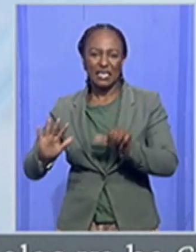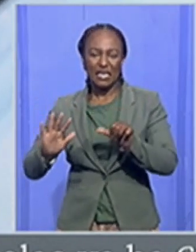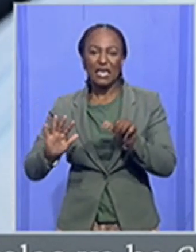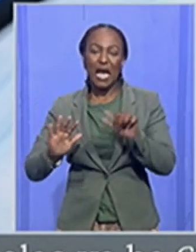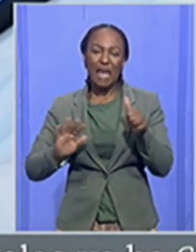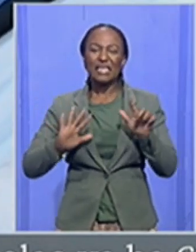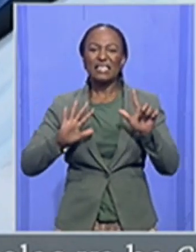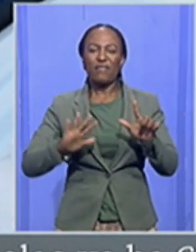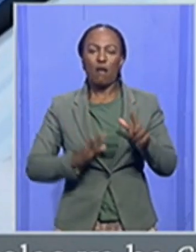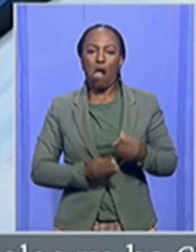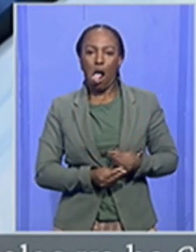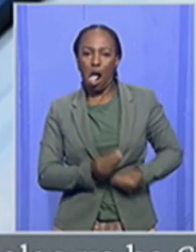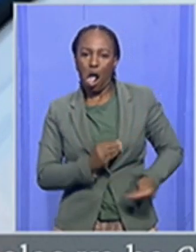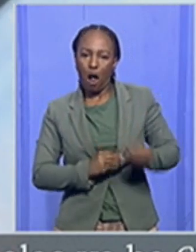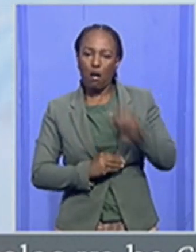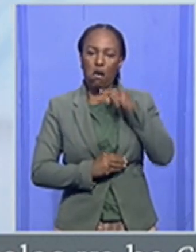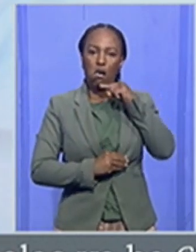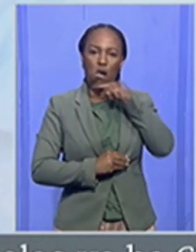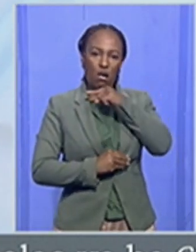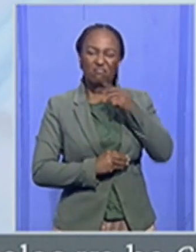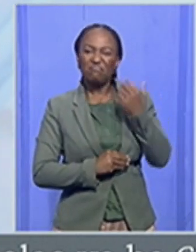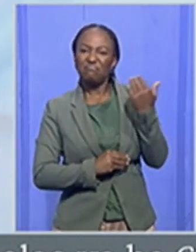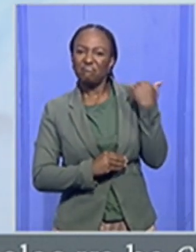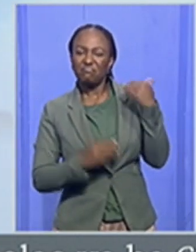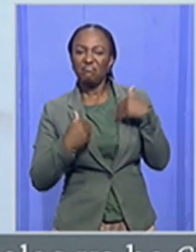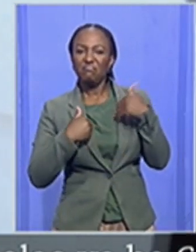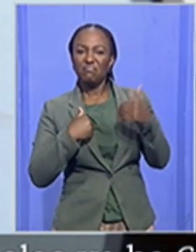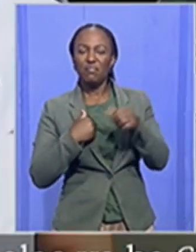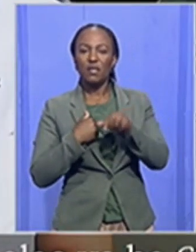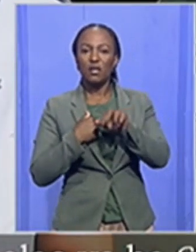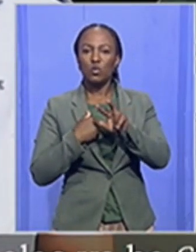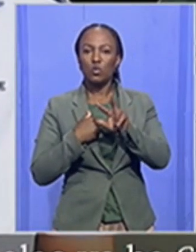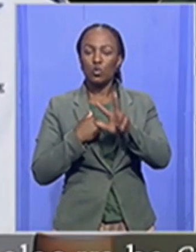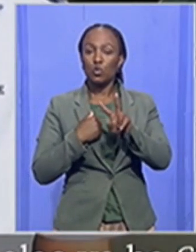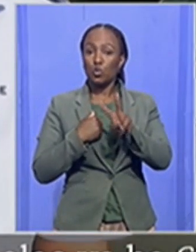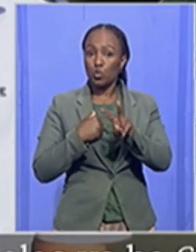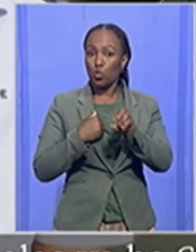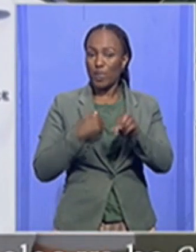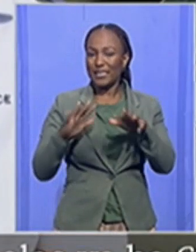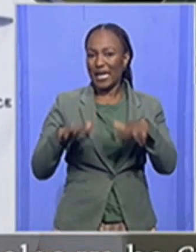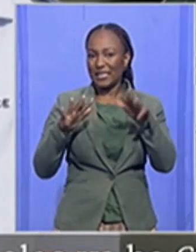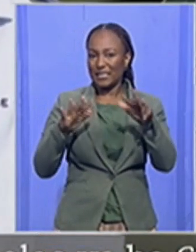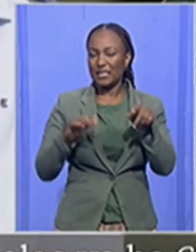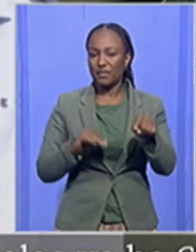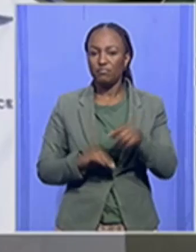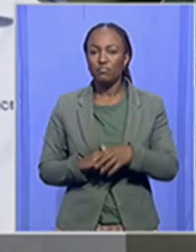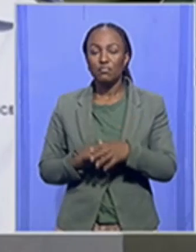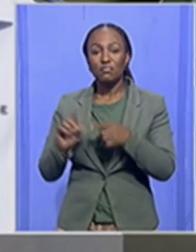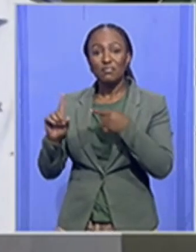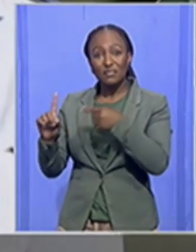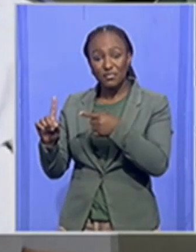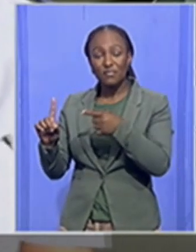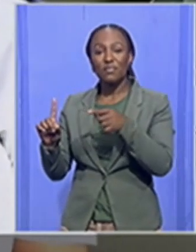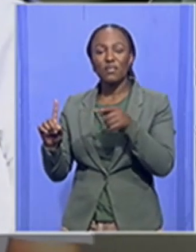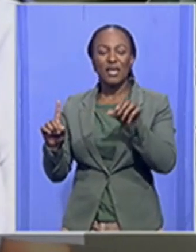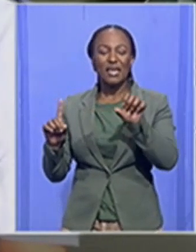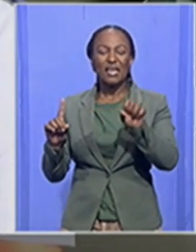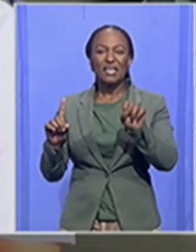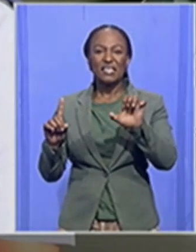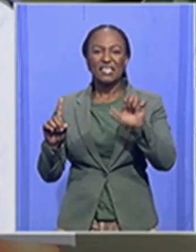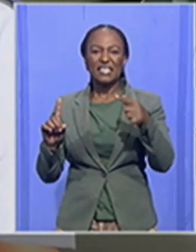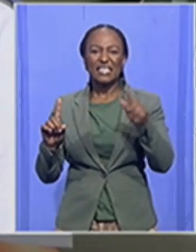Go dumelwa gore ditatofatšo tše di thomile ka 2019. We've just arrested a 43-year-old sergeant at this